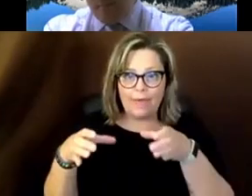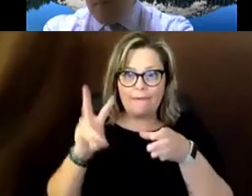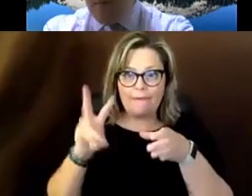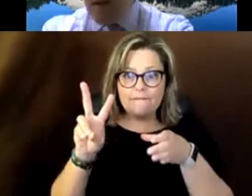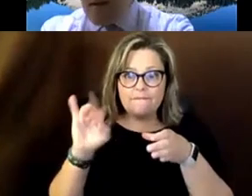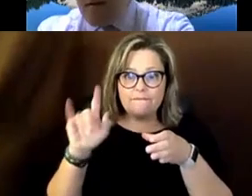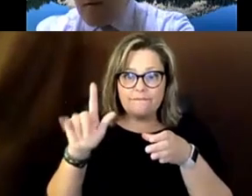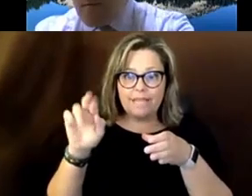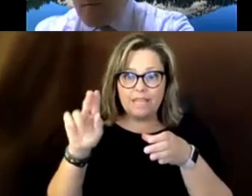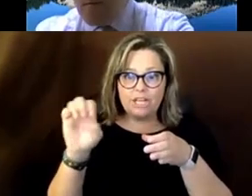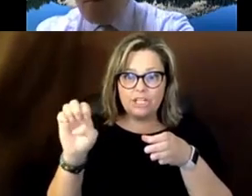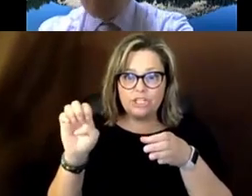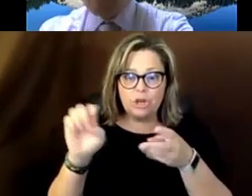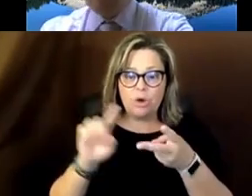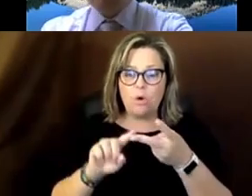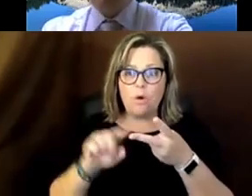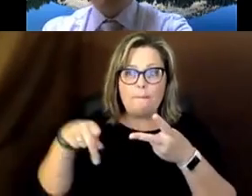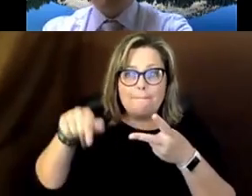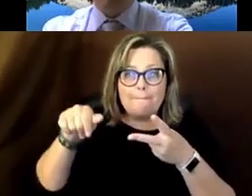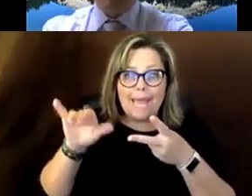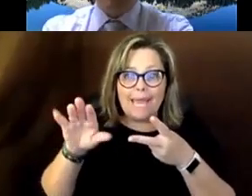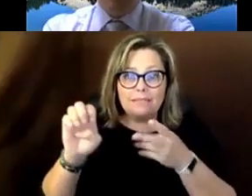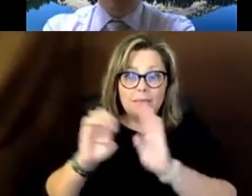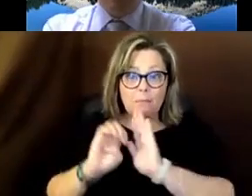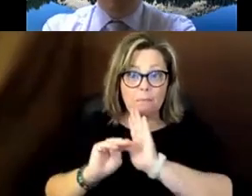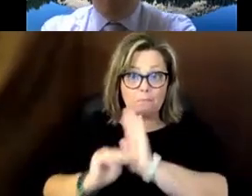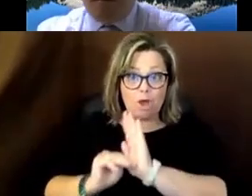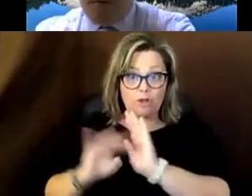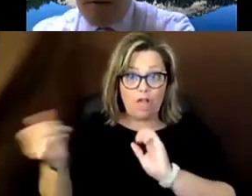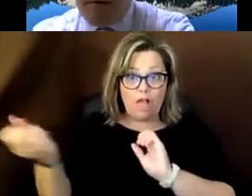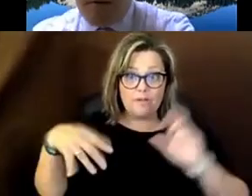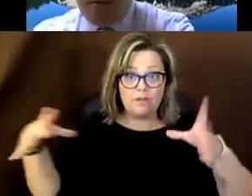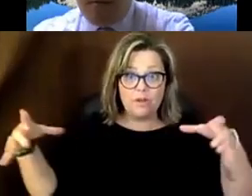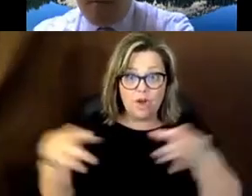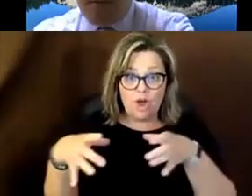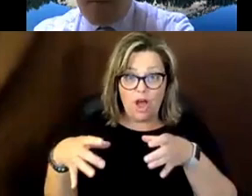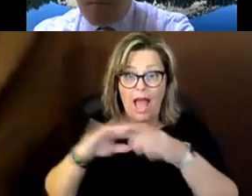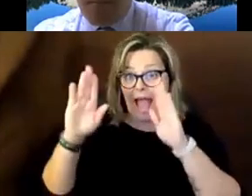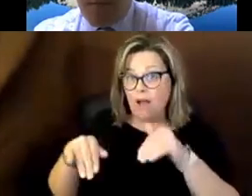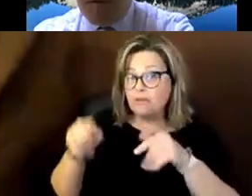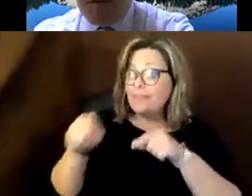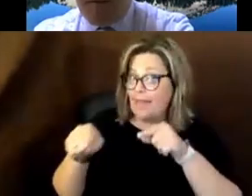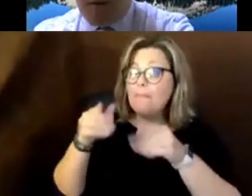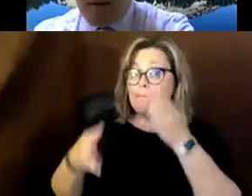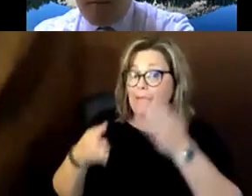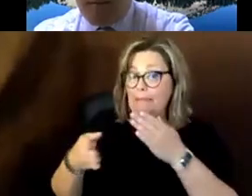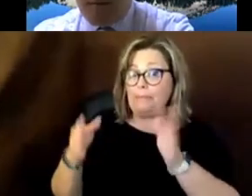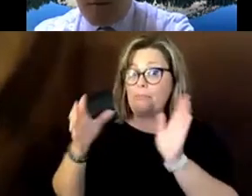expanding. So as we come into our last few minutes, can you go ahead, Bruce. I was gonna